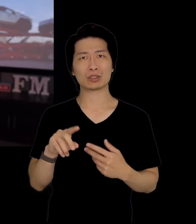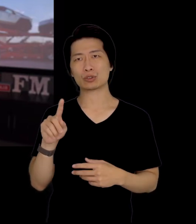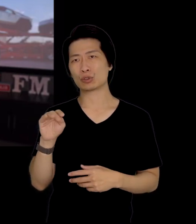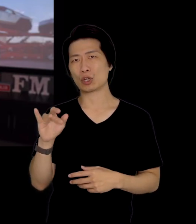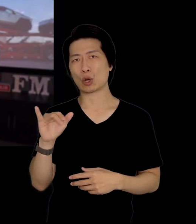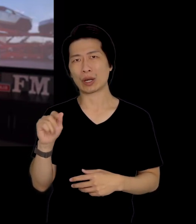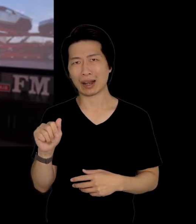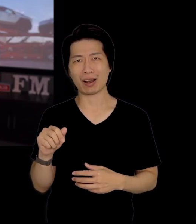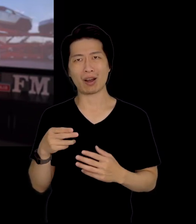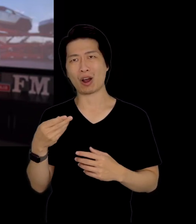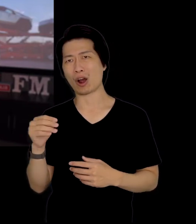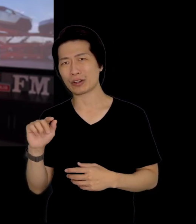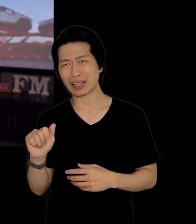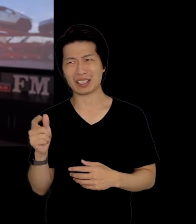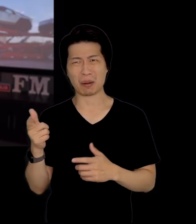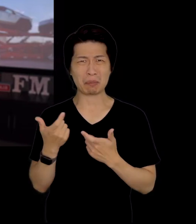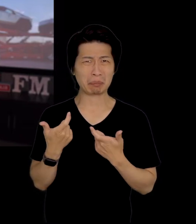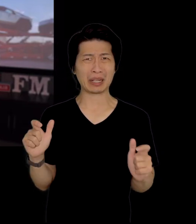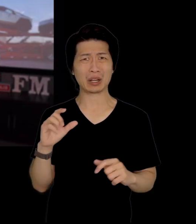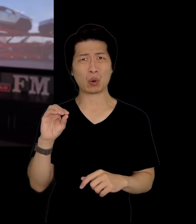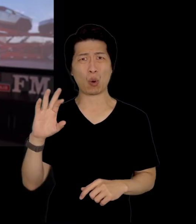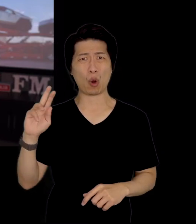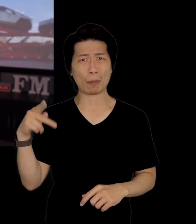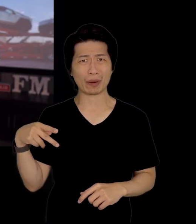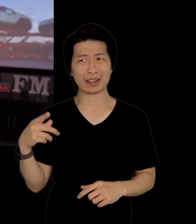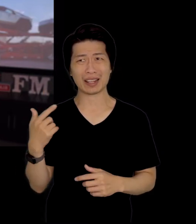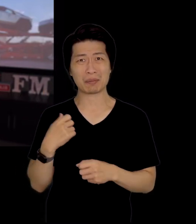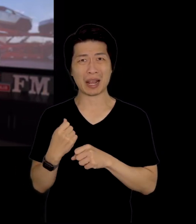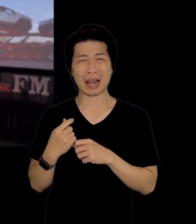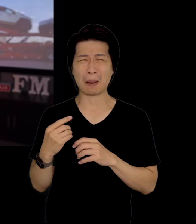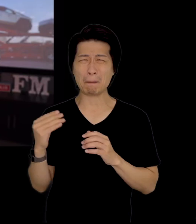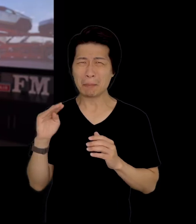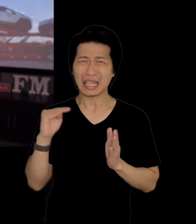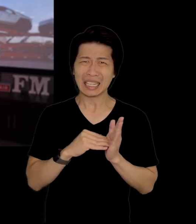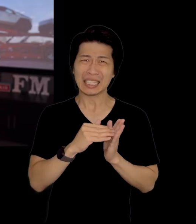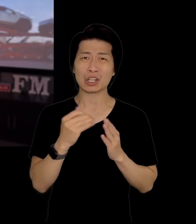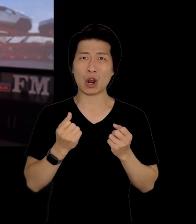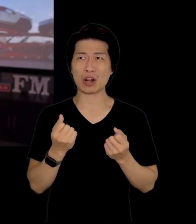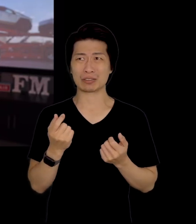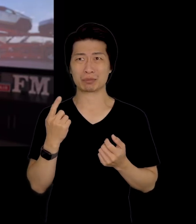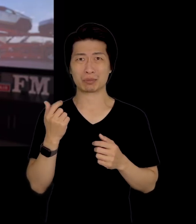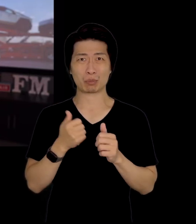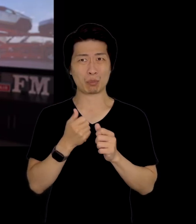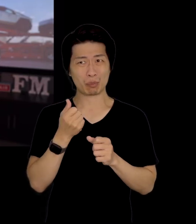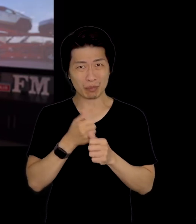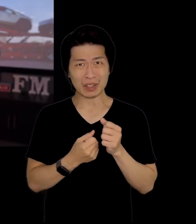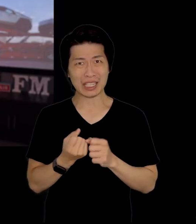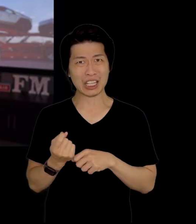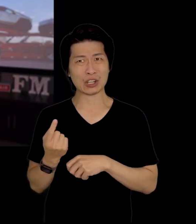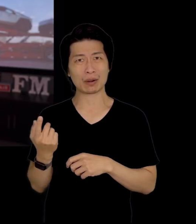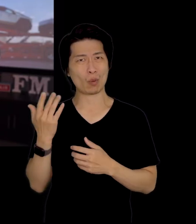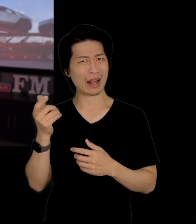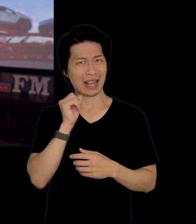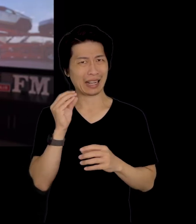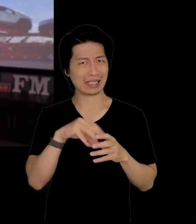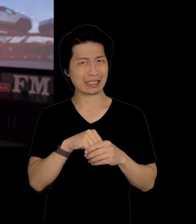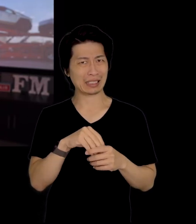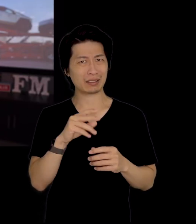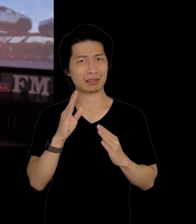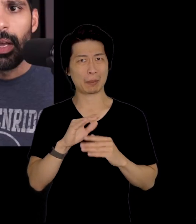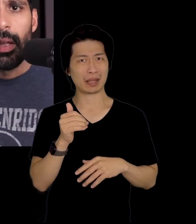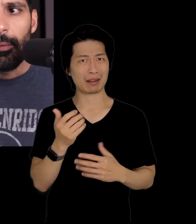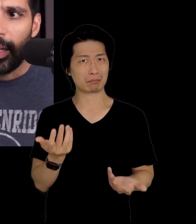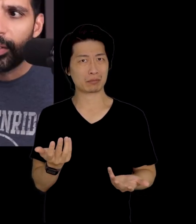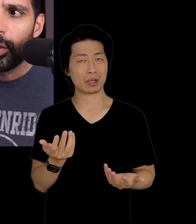Volkswagen, everybody else, Toyota, Honda, these are giant corporations that make millions of cars per year. How come they're not in the top